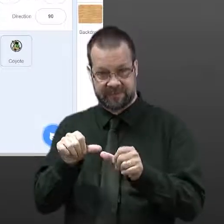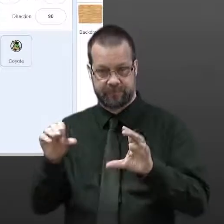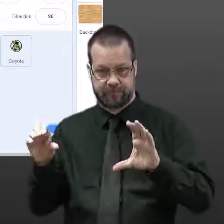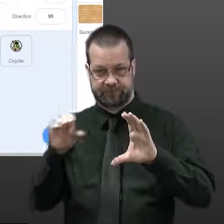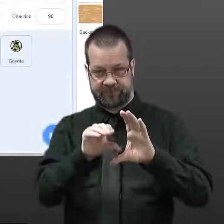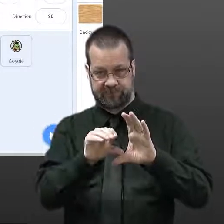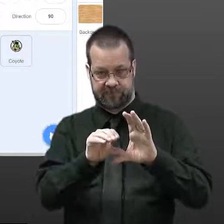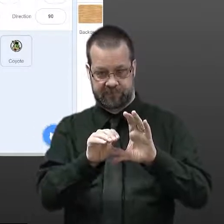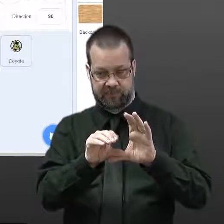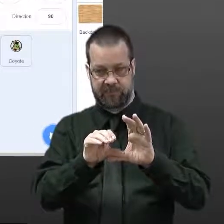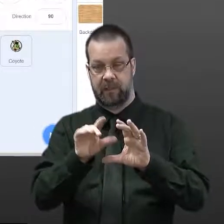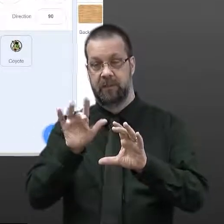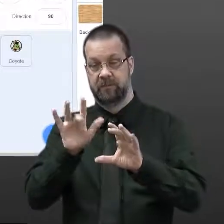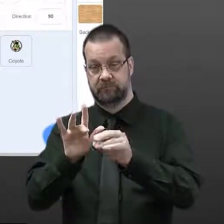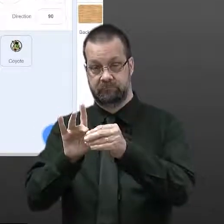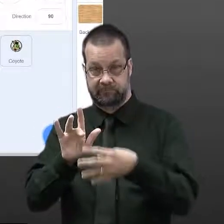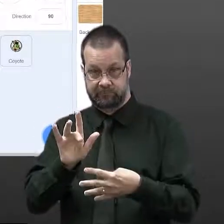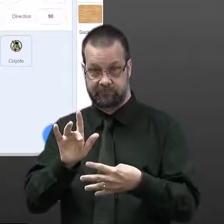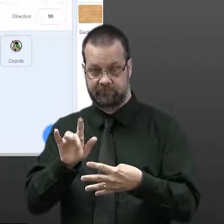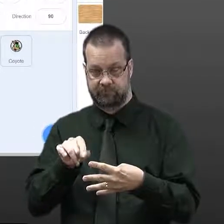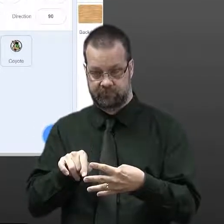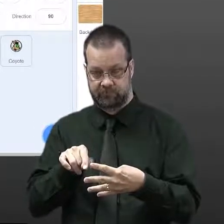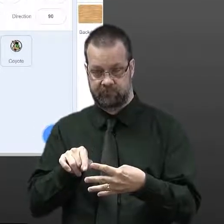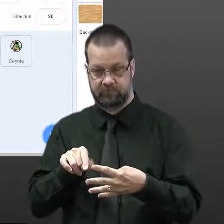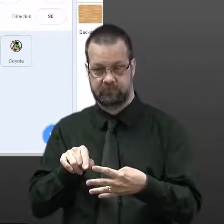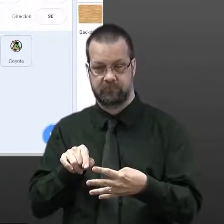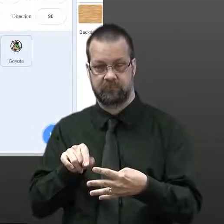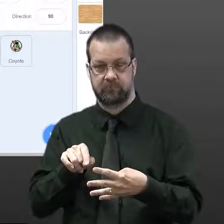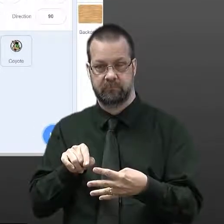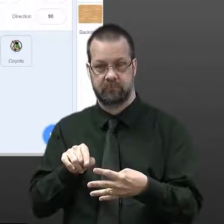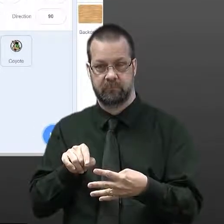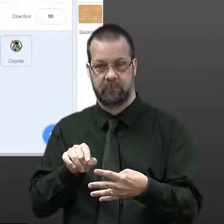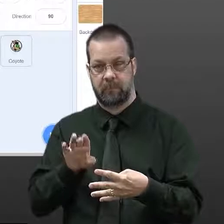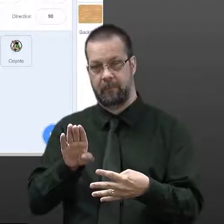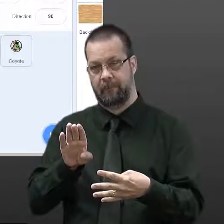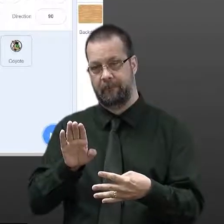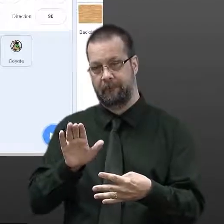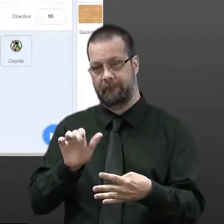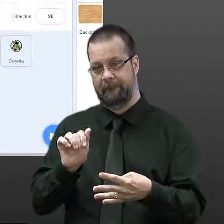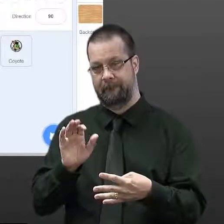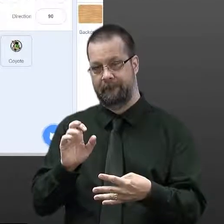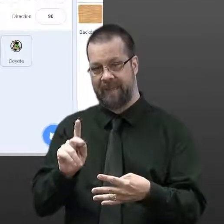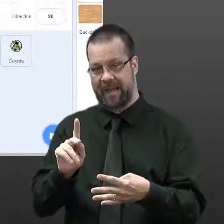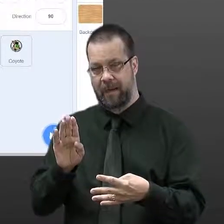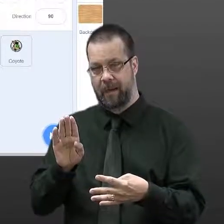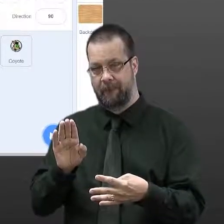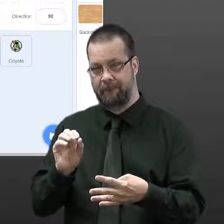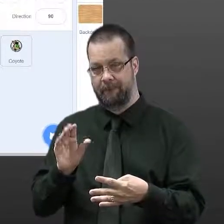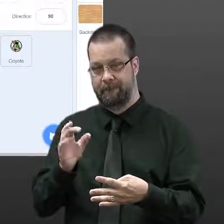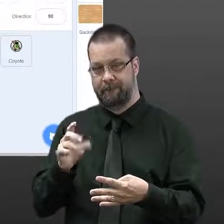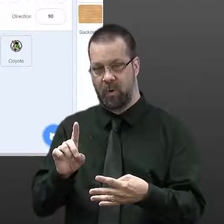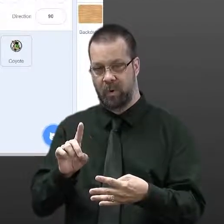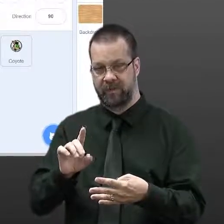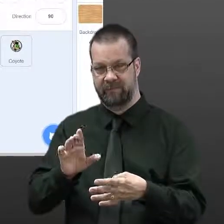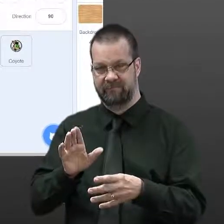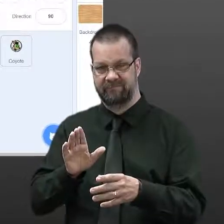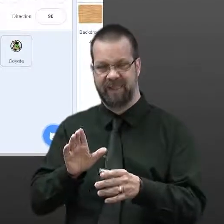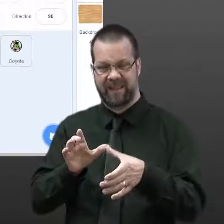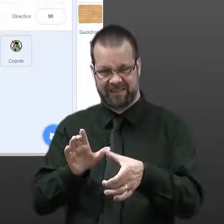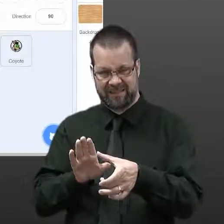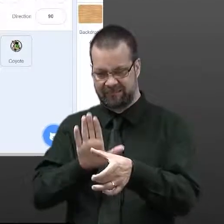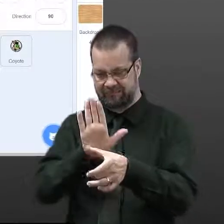block. And then use the drop down to change to backboard. So we always want it attached